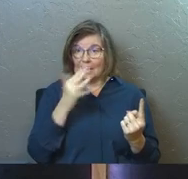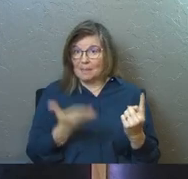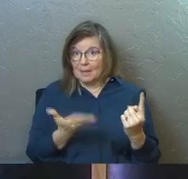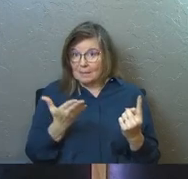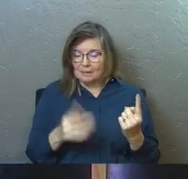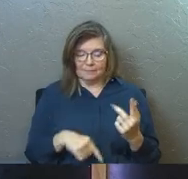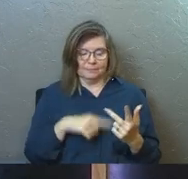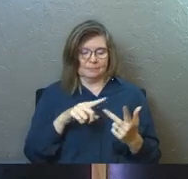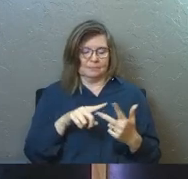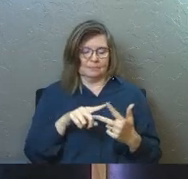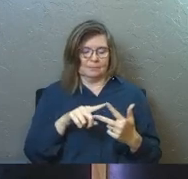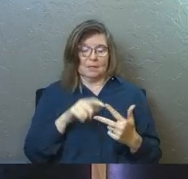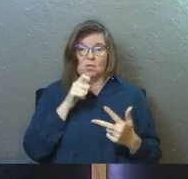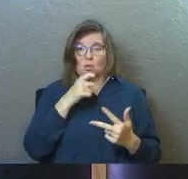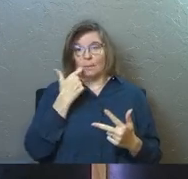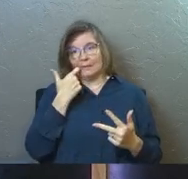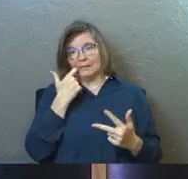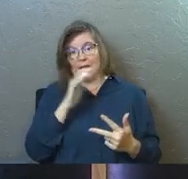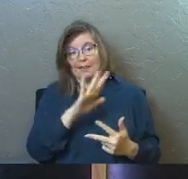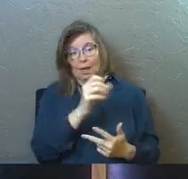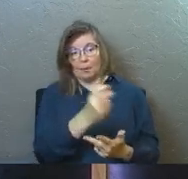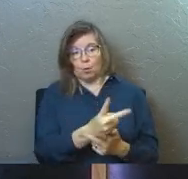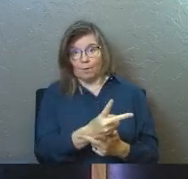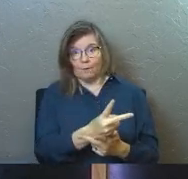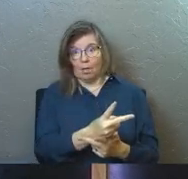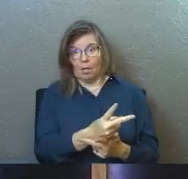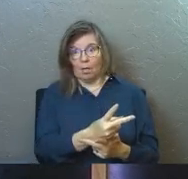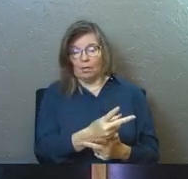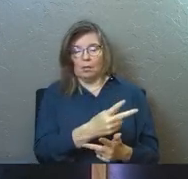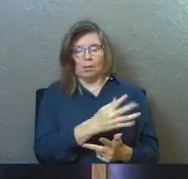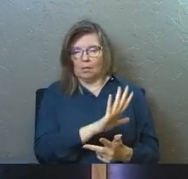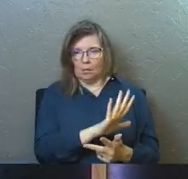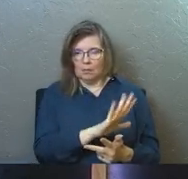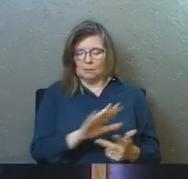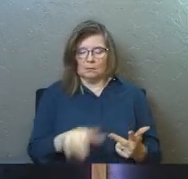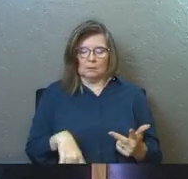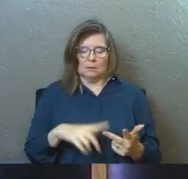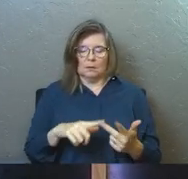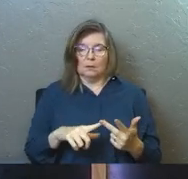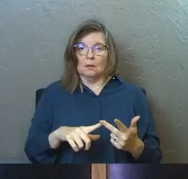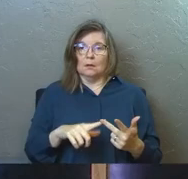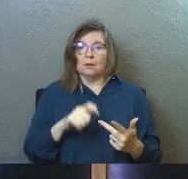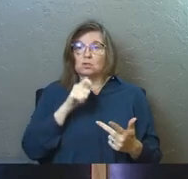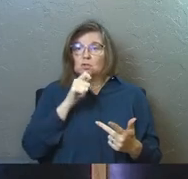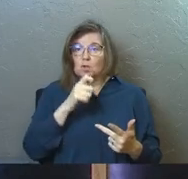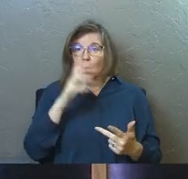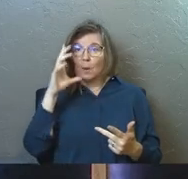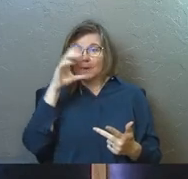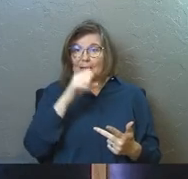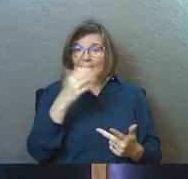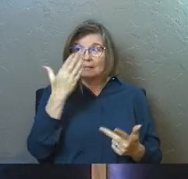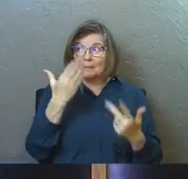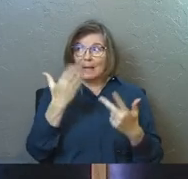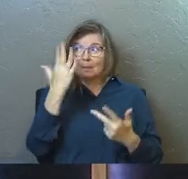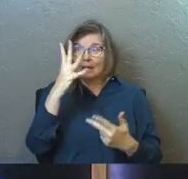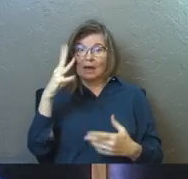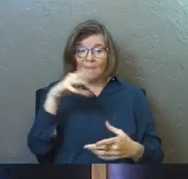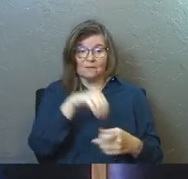Step 2 is don't be addicted to their approval of you. But step 3, don't miss that God might be in there